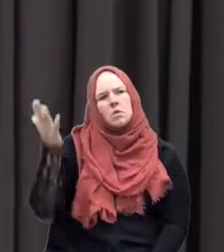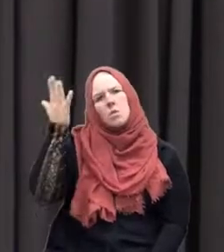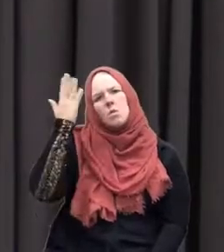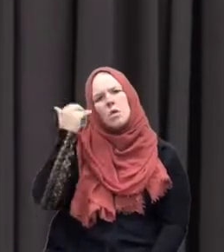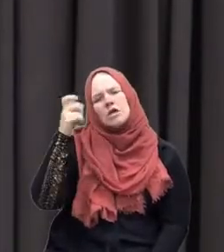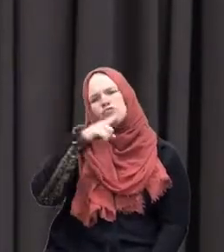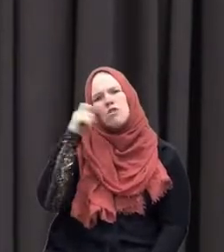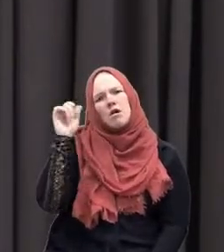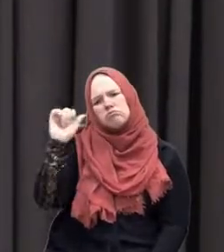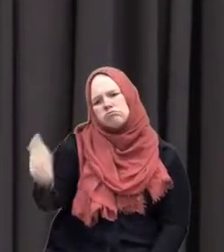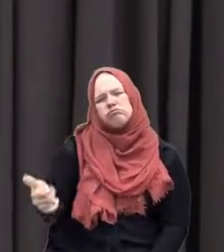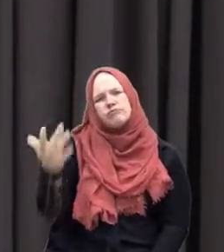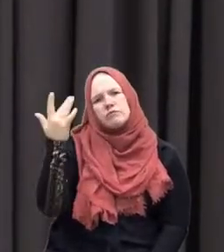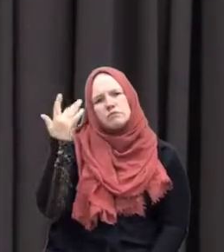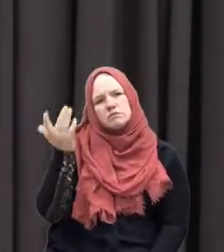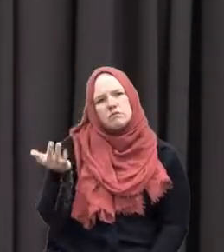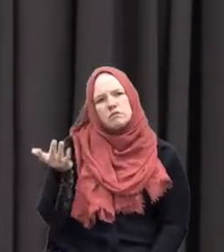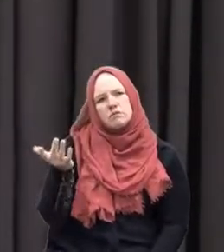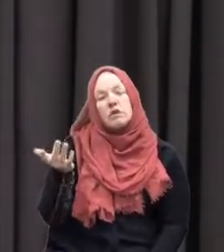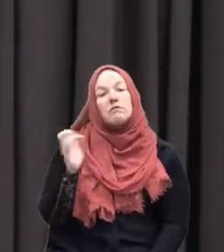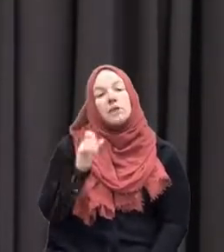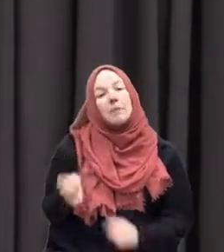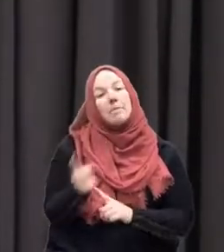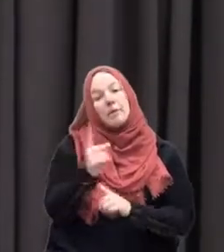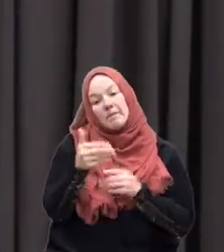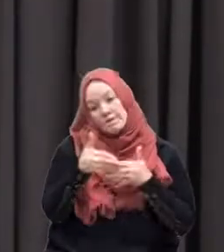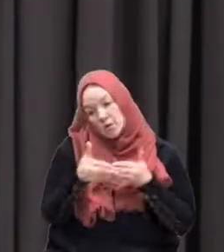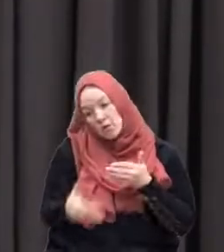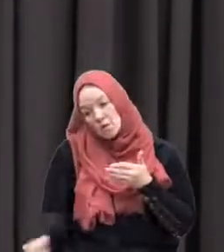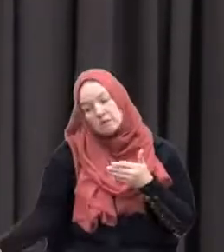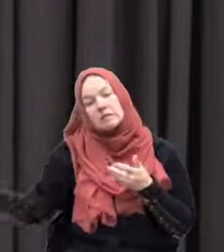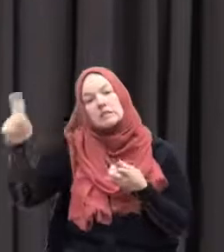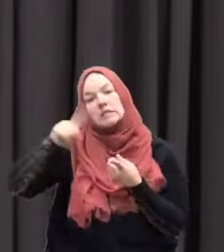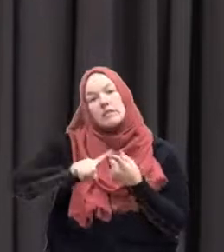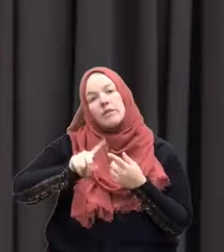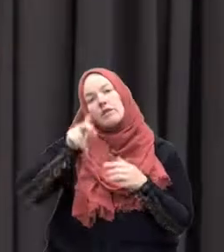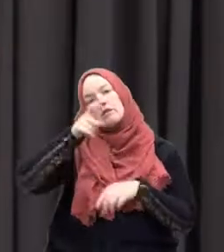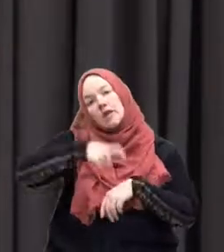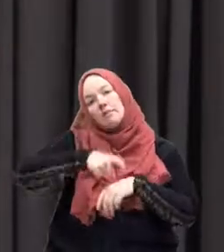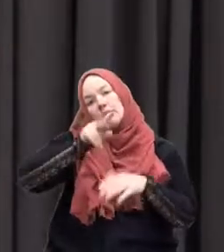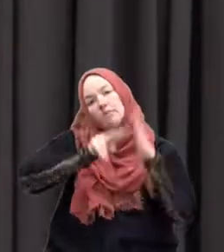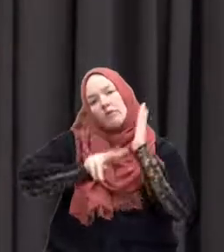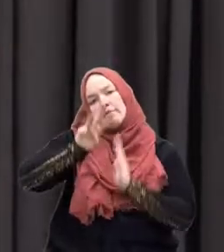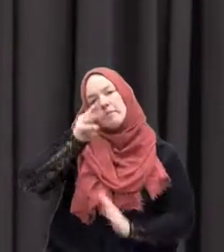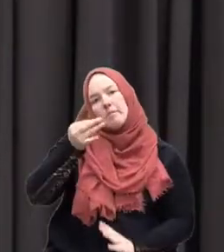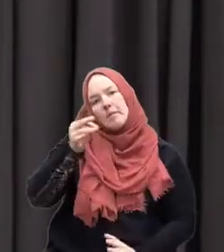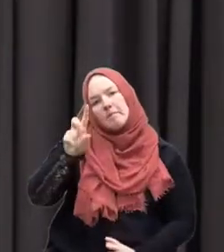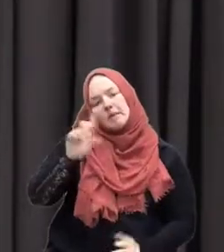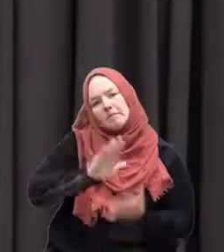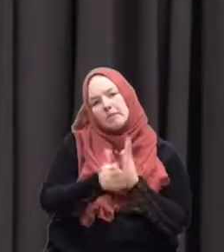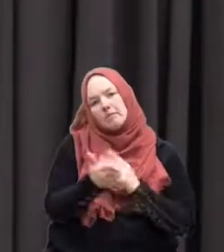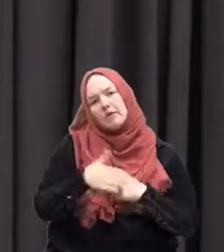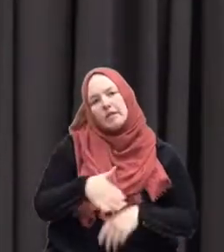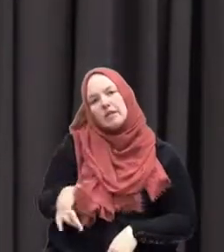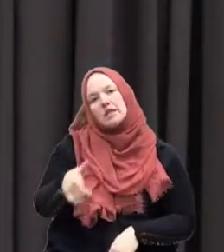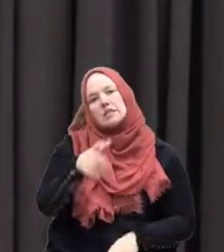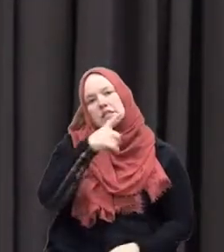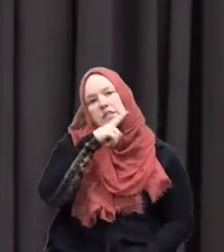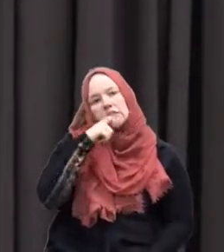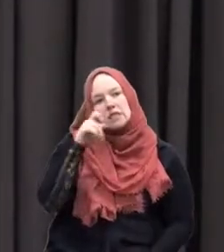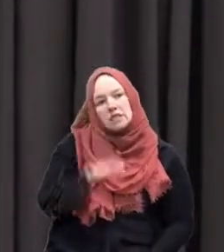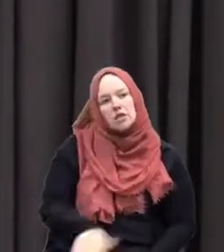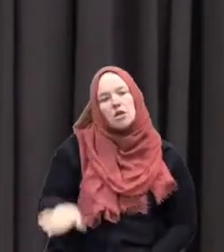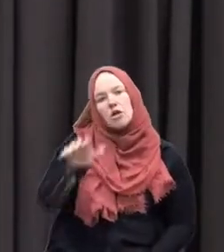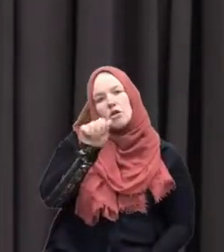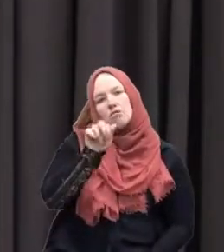Why is the desert? And from there forward, until the time of Prophet Muhammad sallallahu alaihi wasallam, the desert of